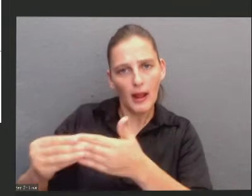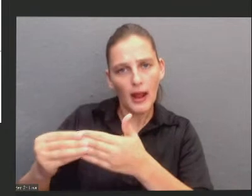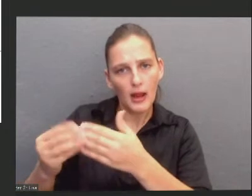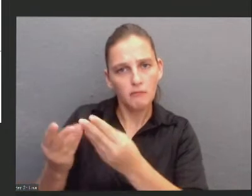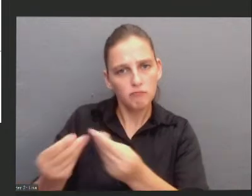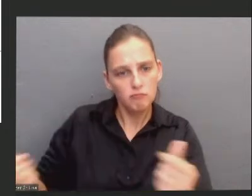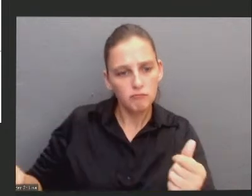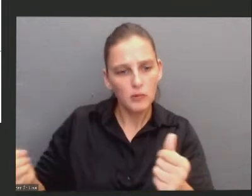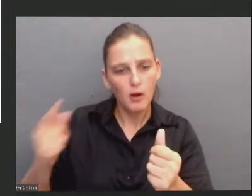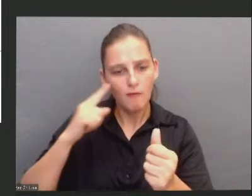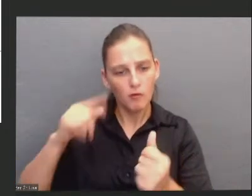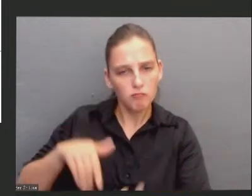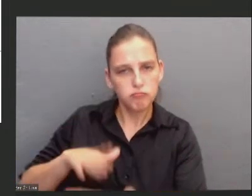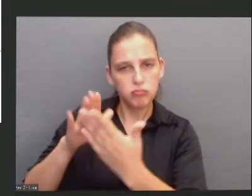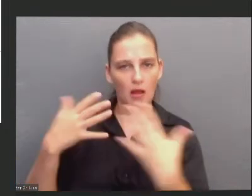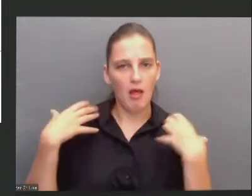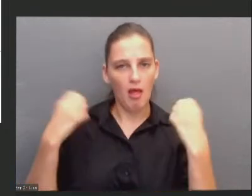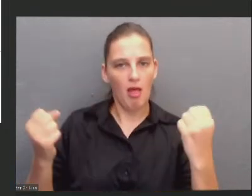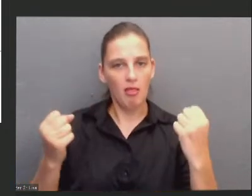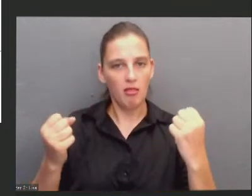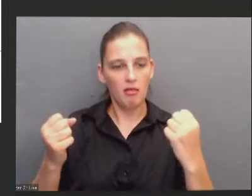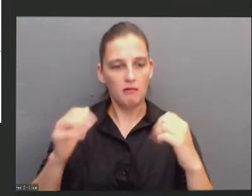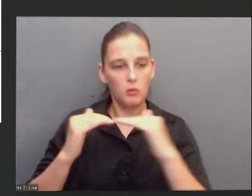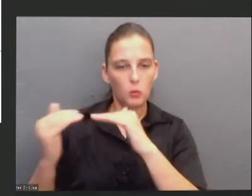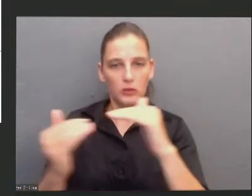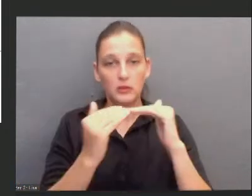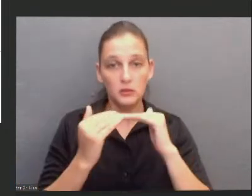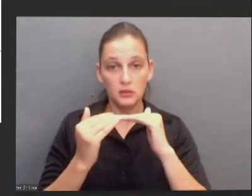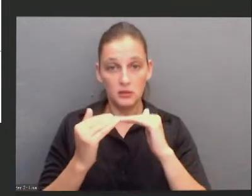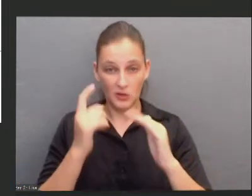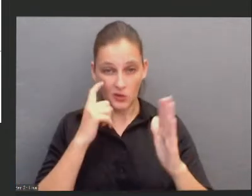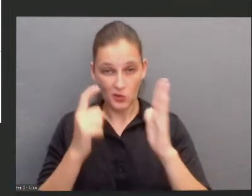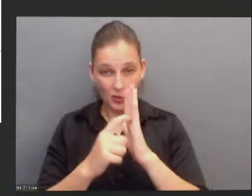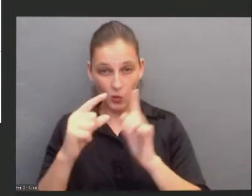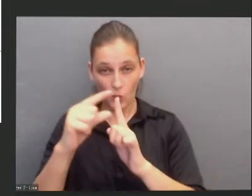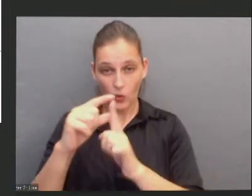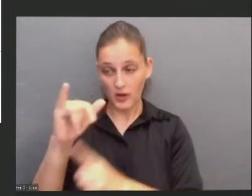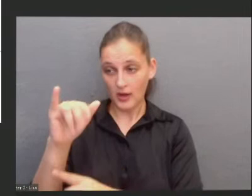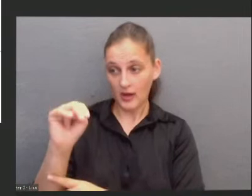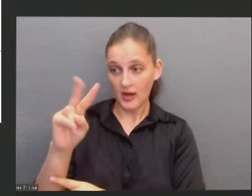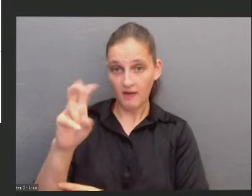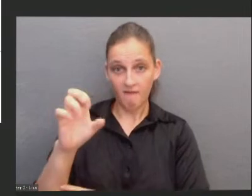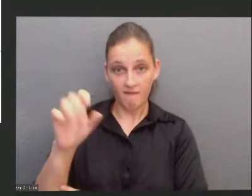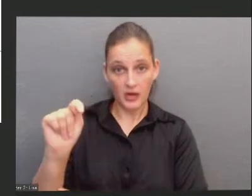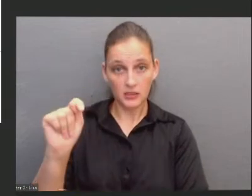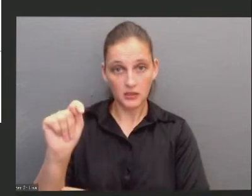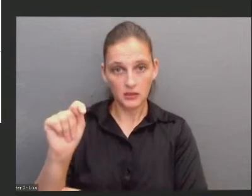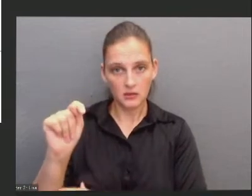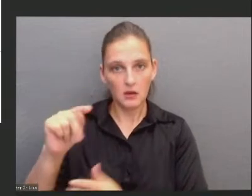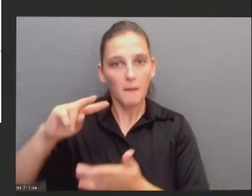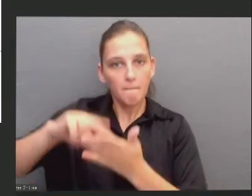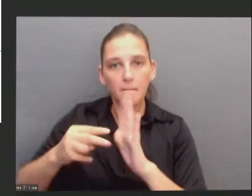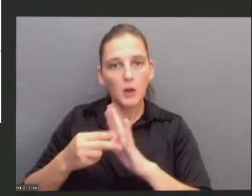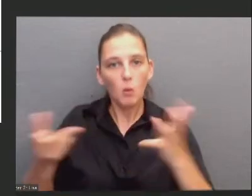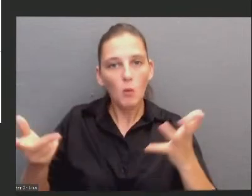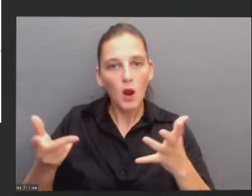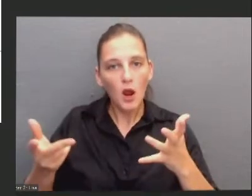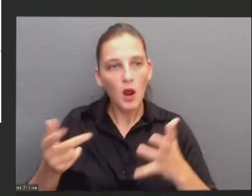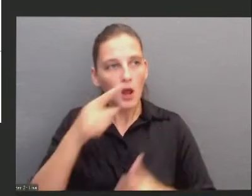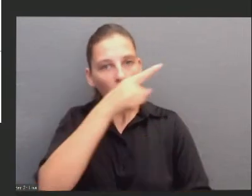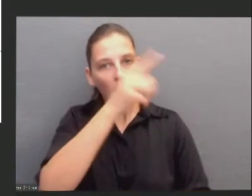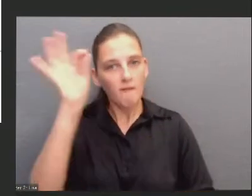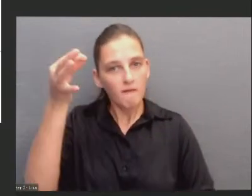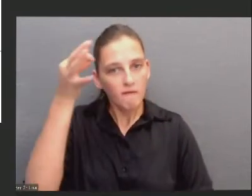the key word there is invest. We want the federal government to put